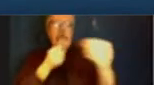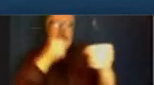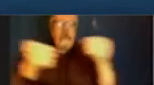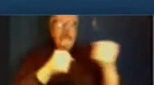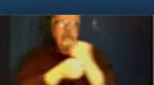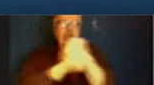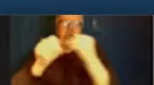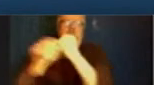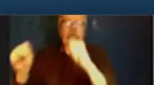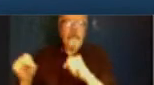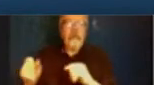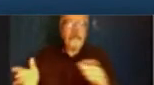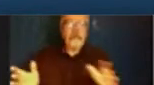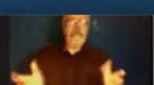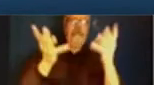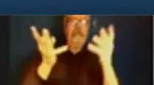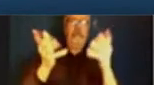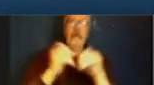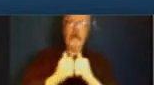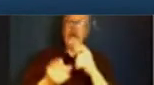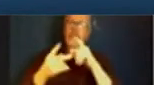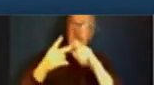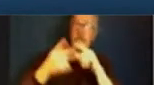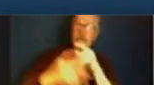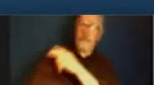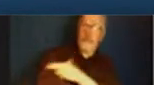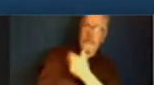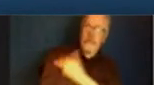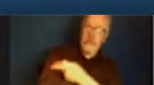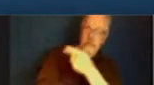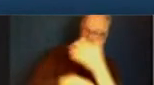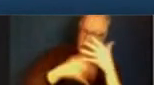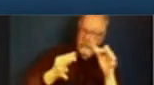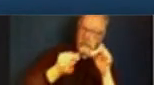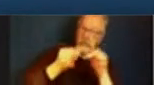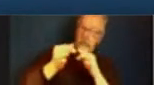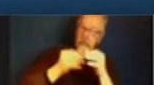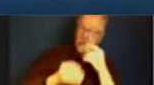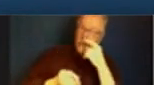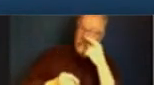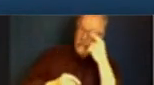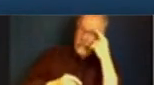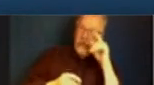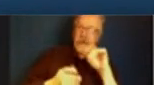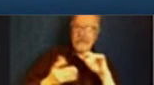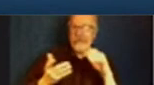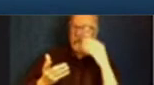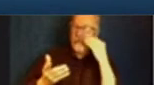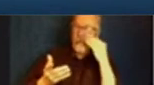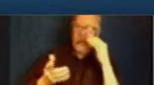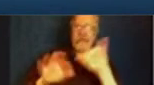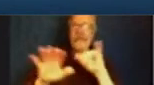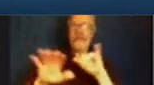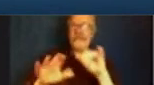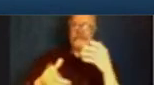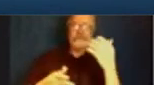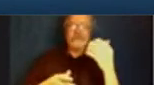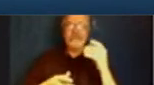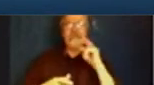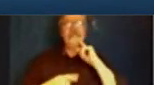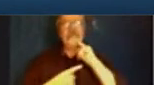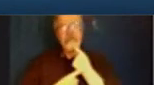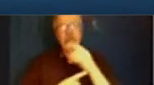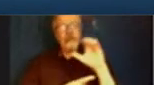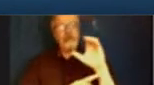your administration begun conversations about issuing a critical care designation or declaration that would not only